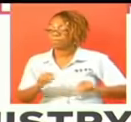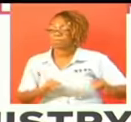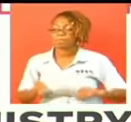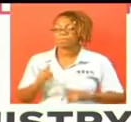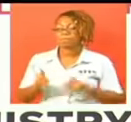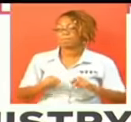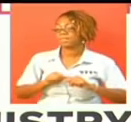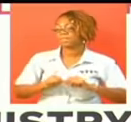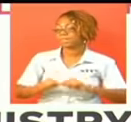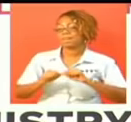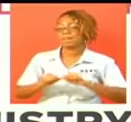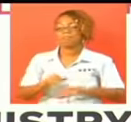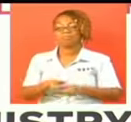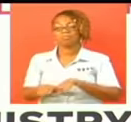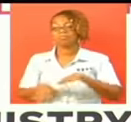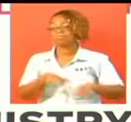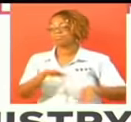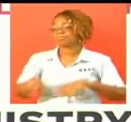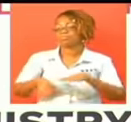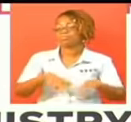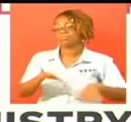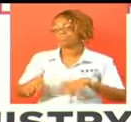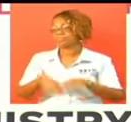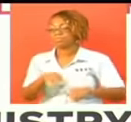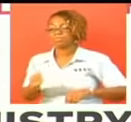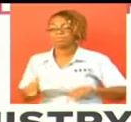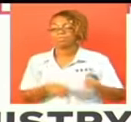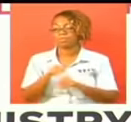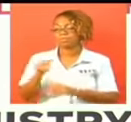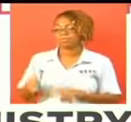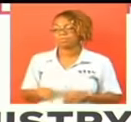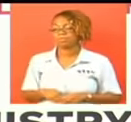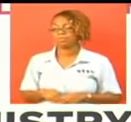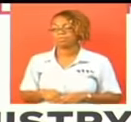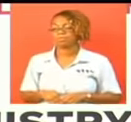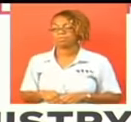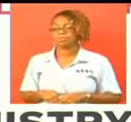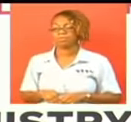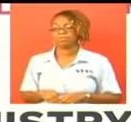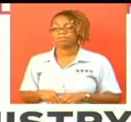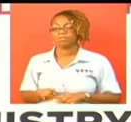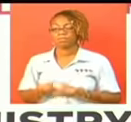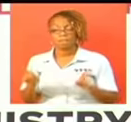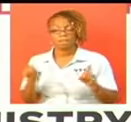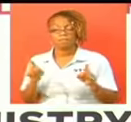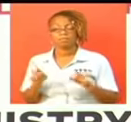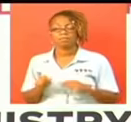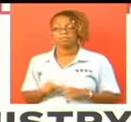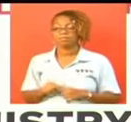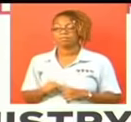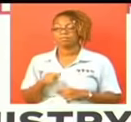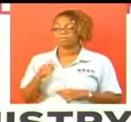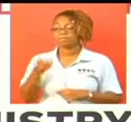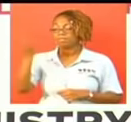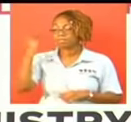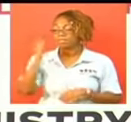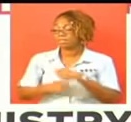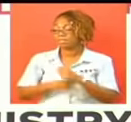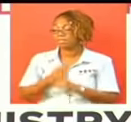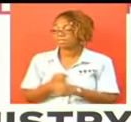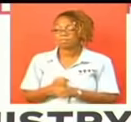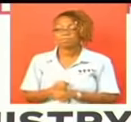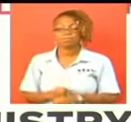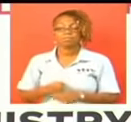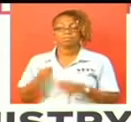was not decreased to the same extent that it would have been last year when other